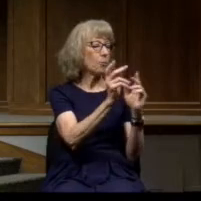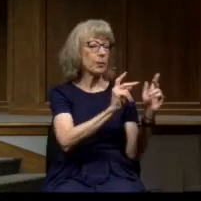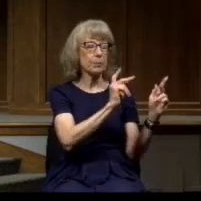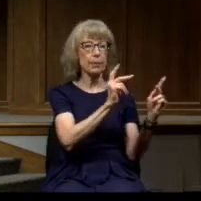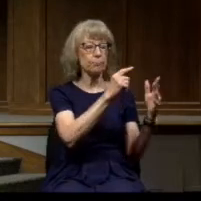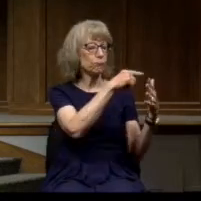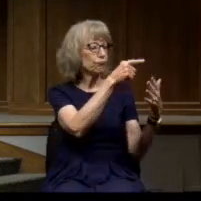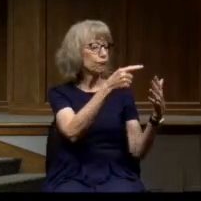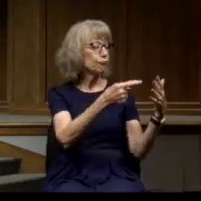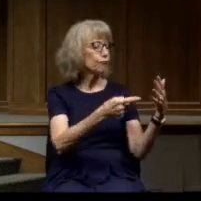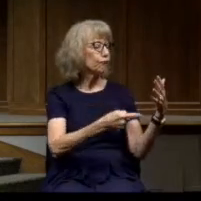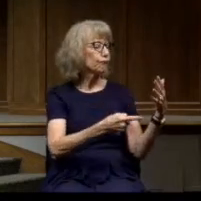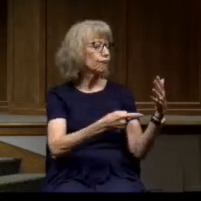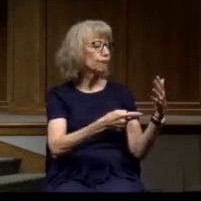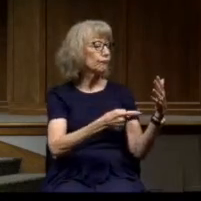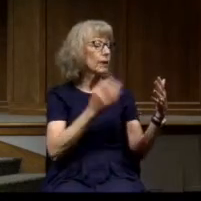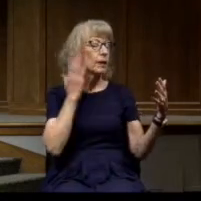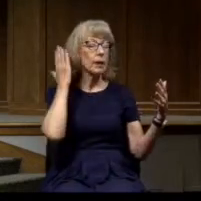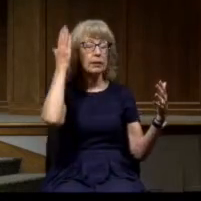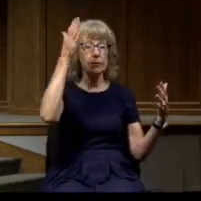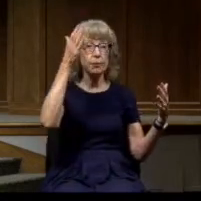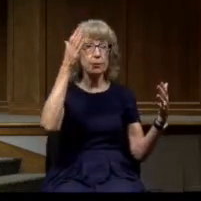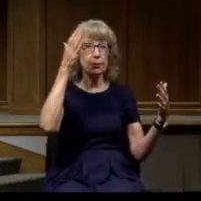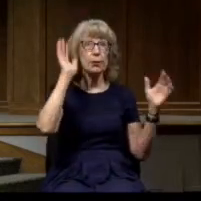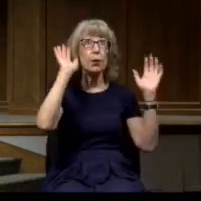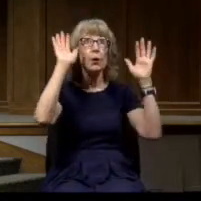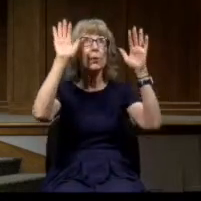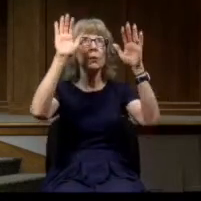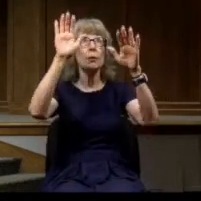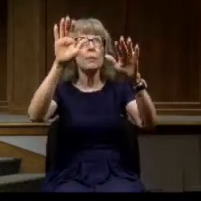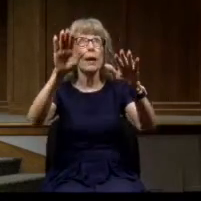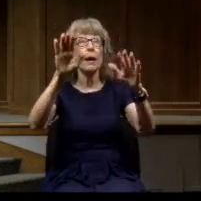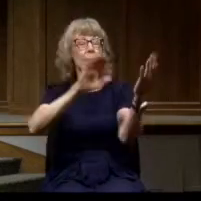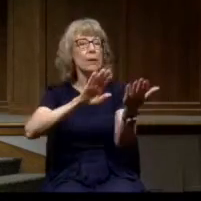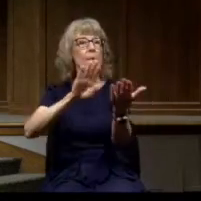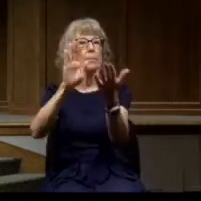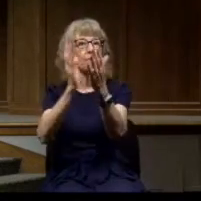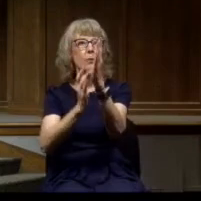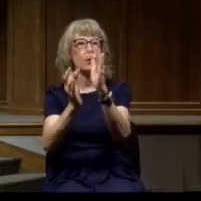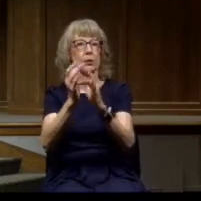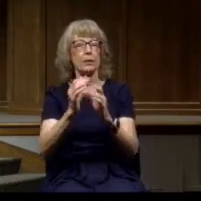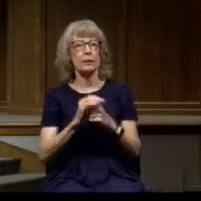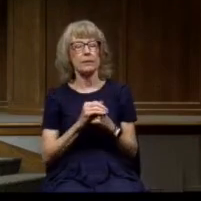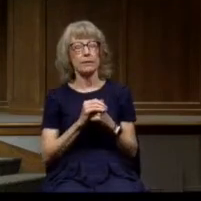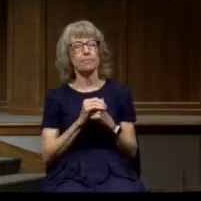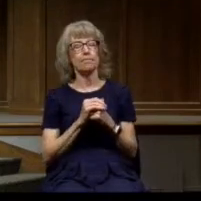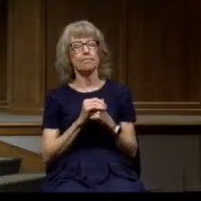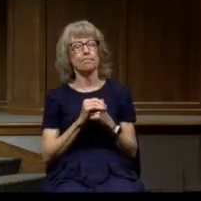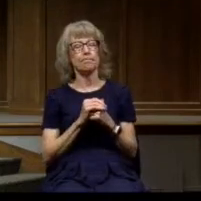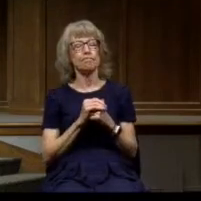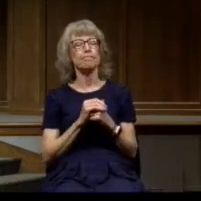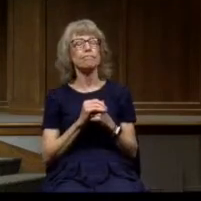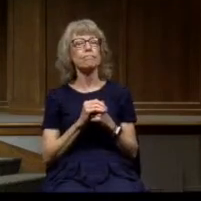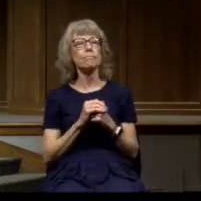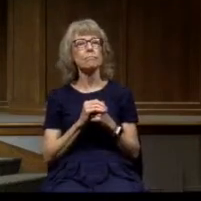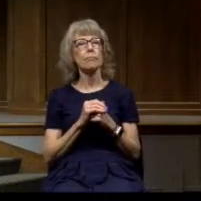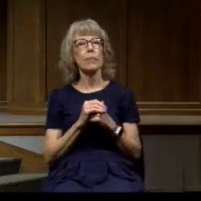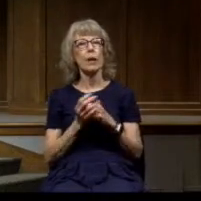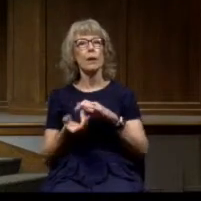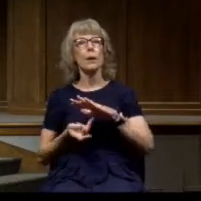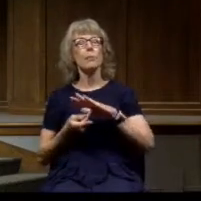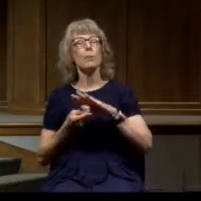Christology. So it would make a lot of sense if Paul had said right after that, if you can just